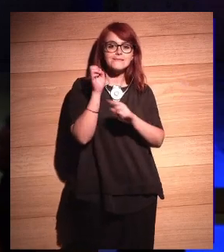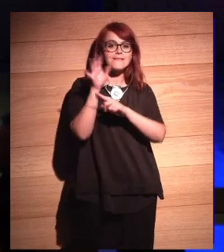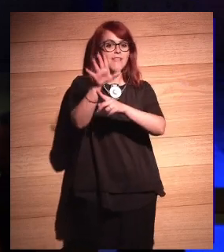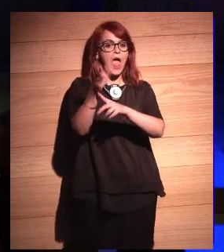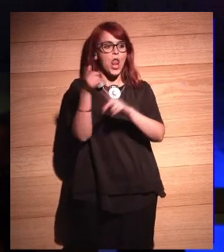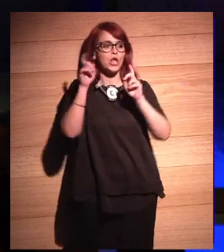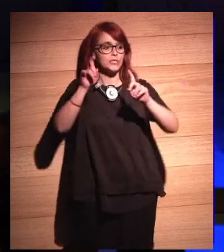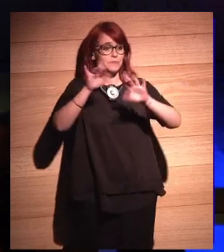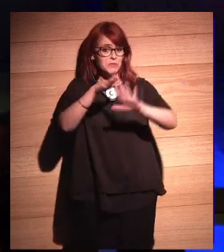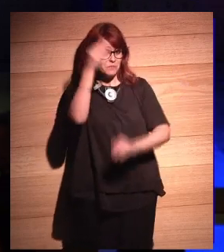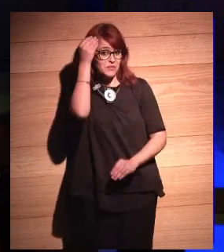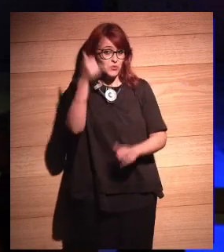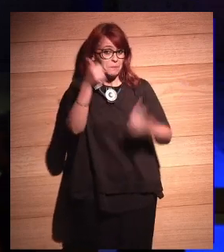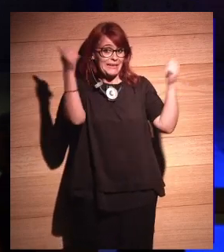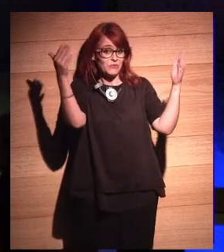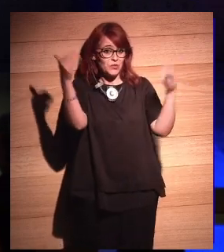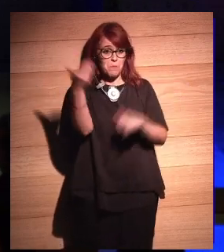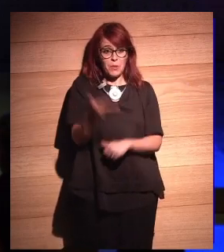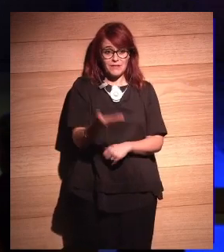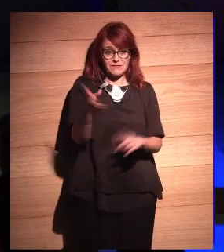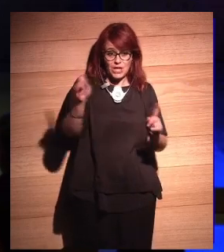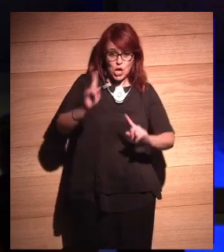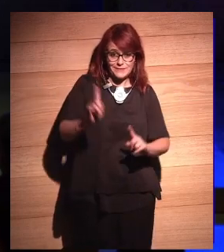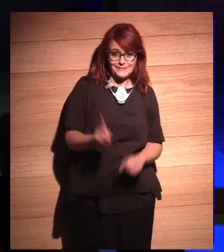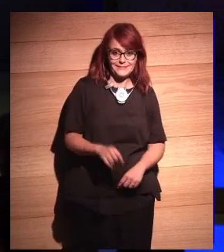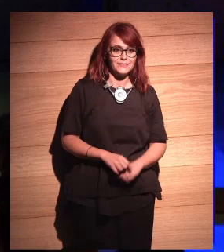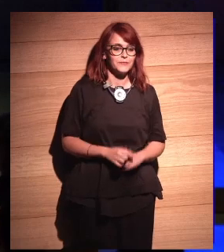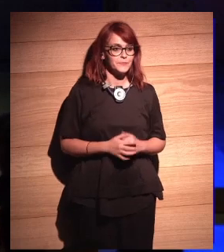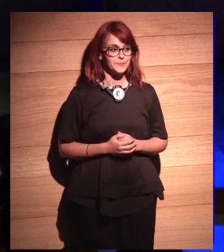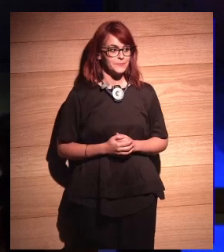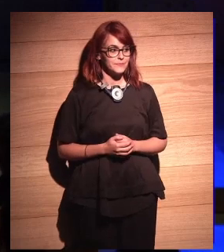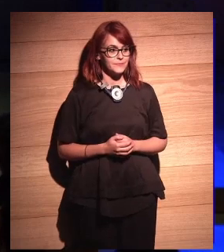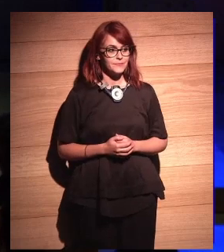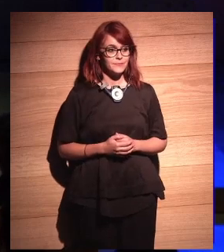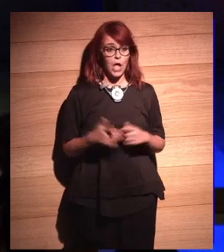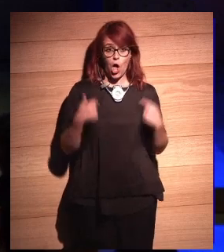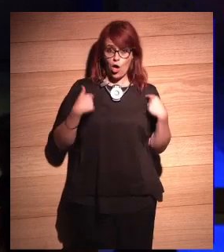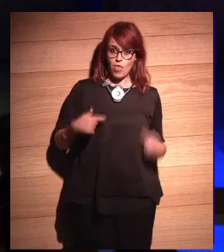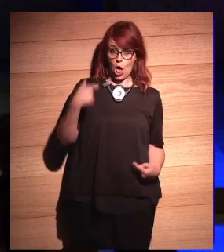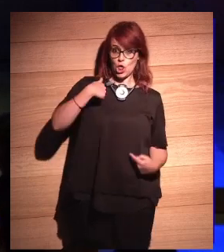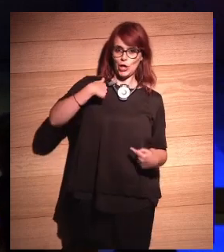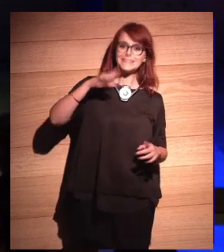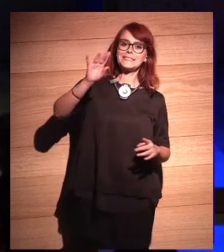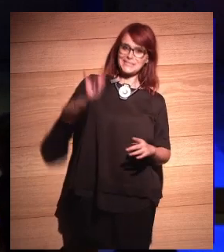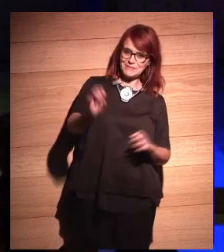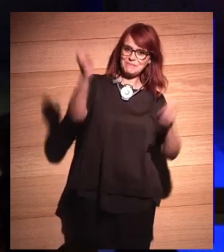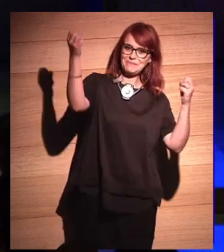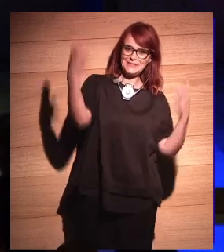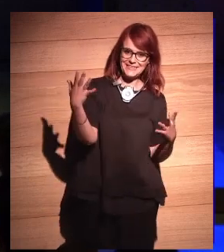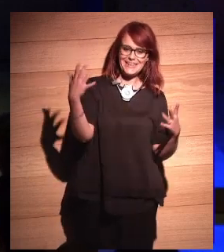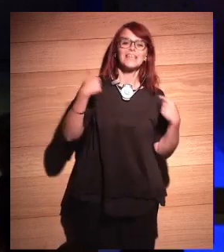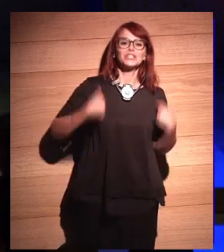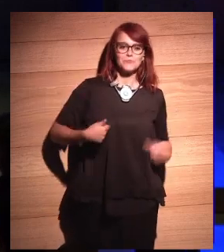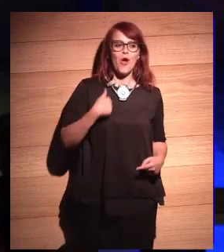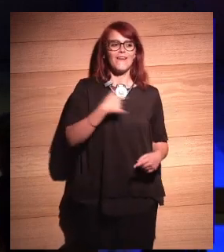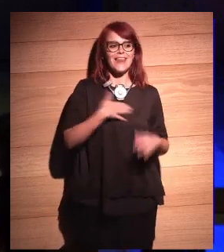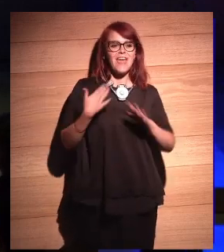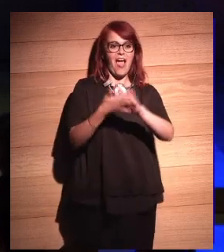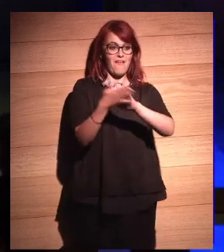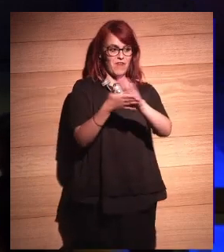important really, because hello, is this me? Oh yeah, this is where I want to talk about. So,